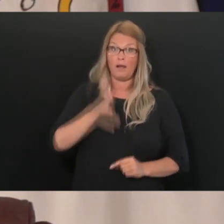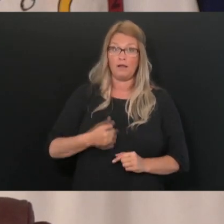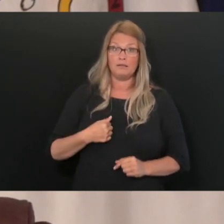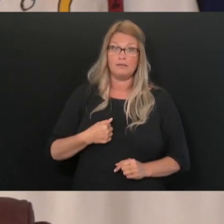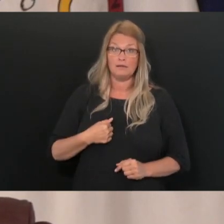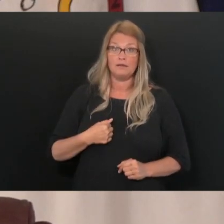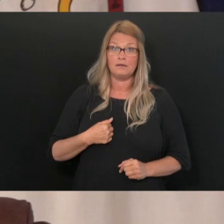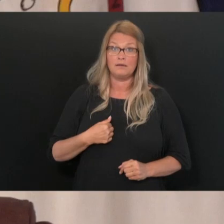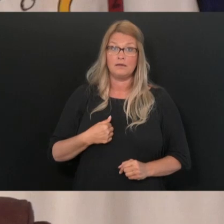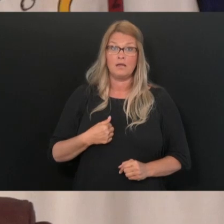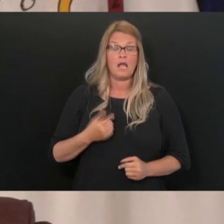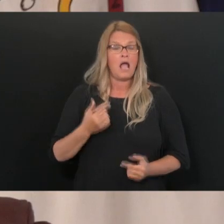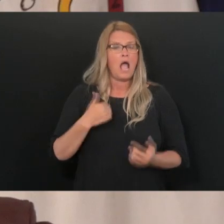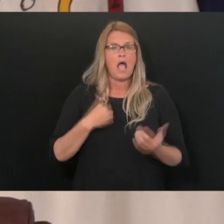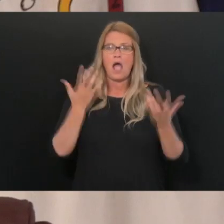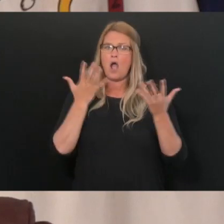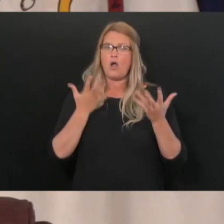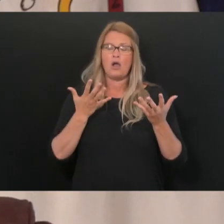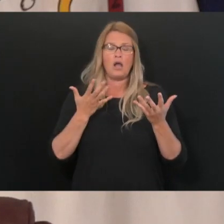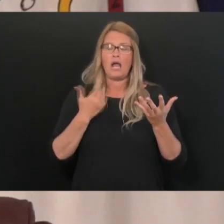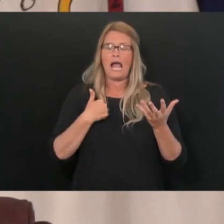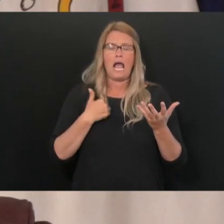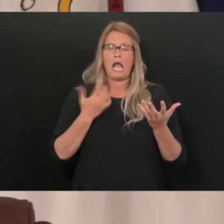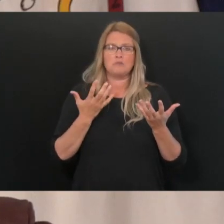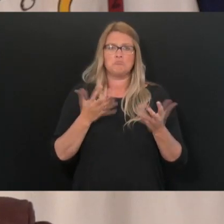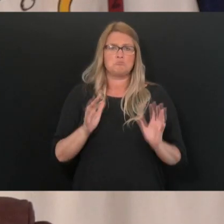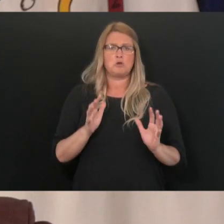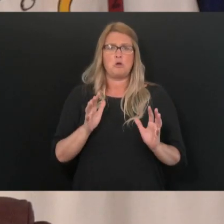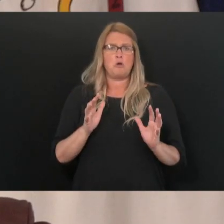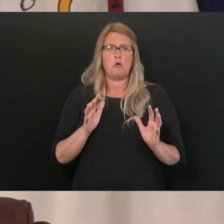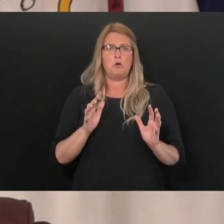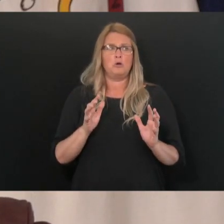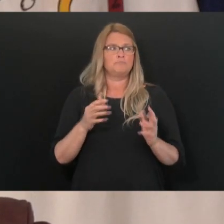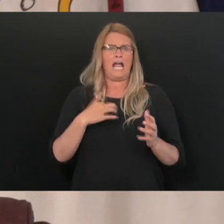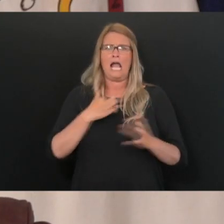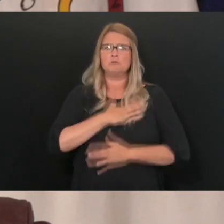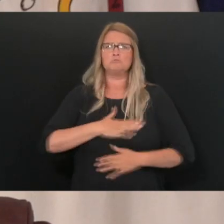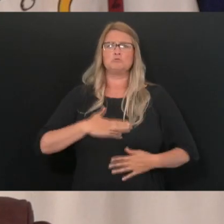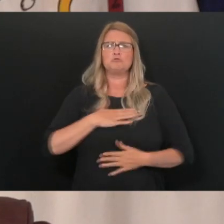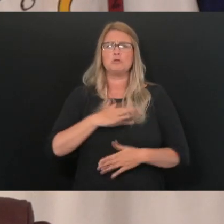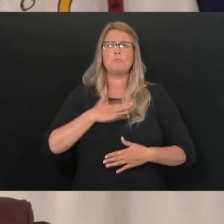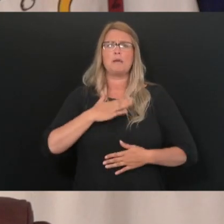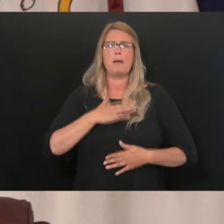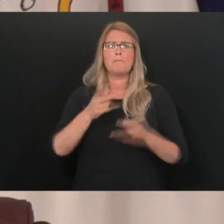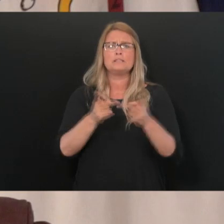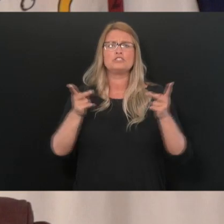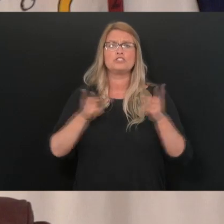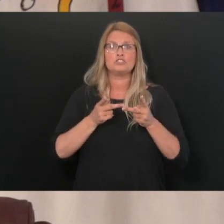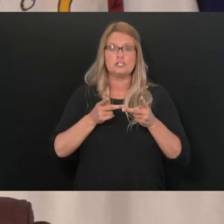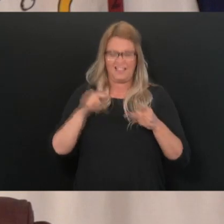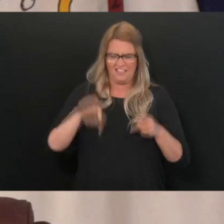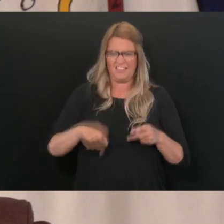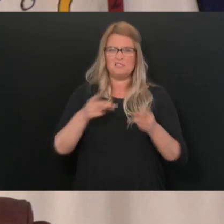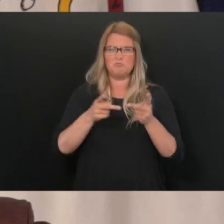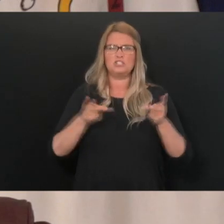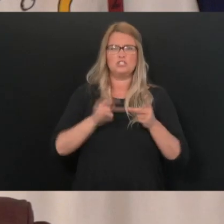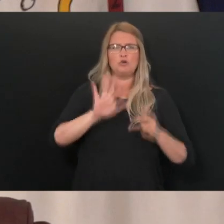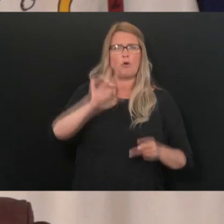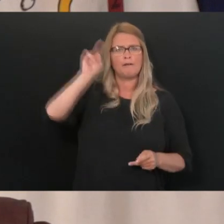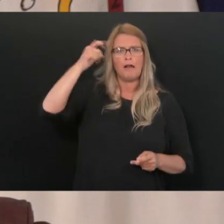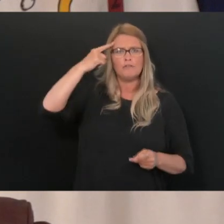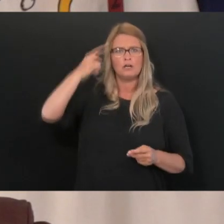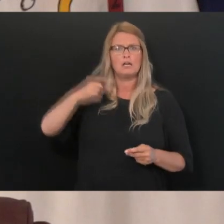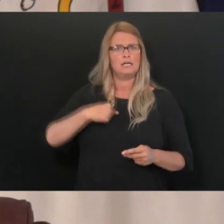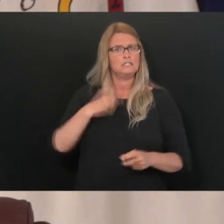you, I don't regret being in this position right now. It's tough, but I will do my